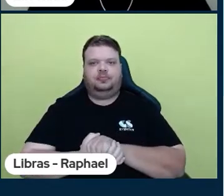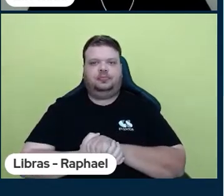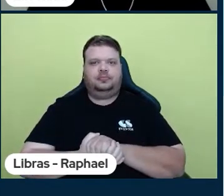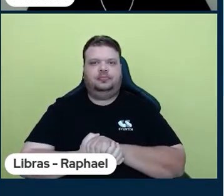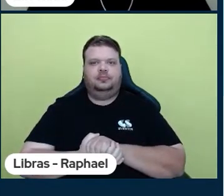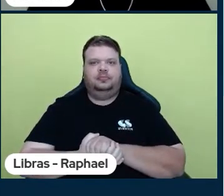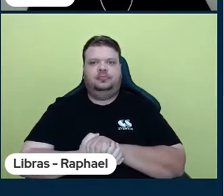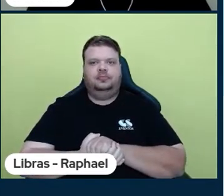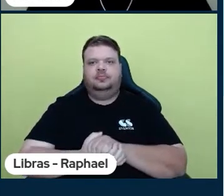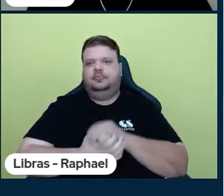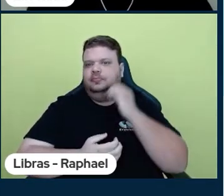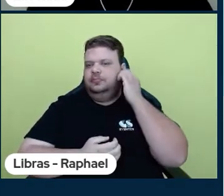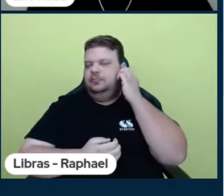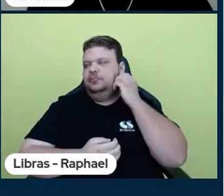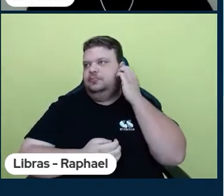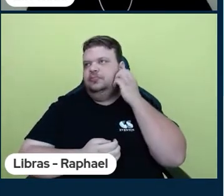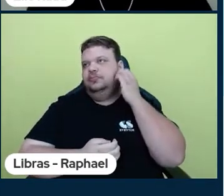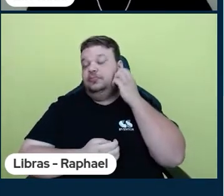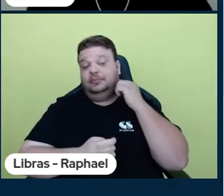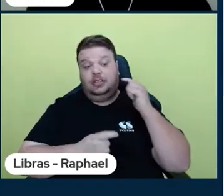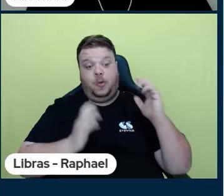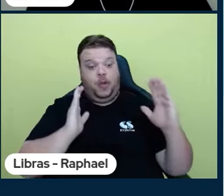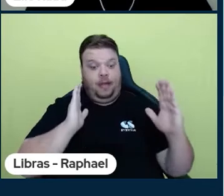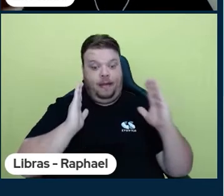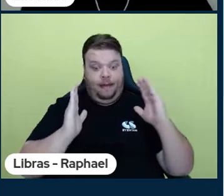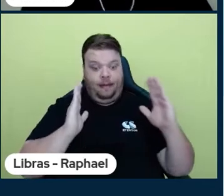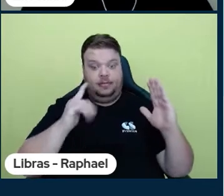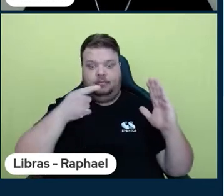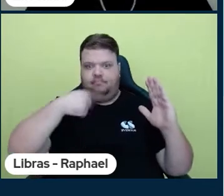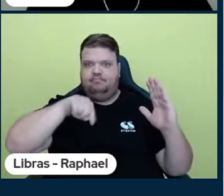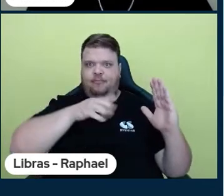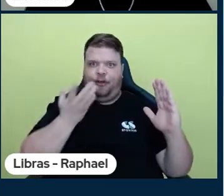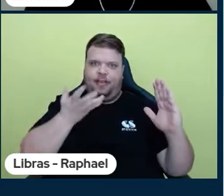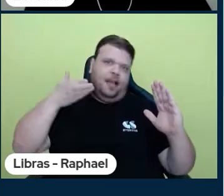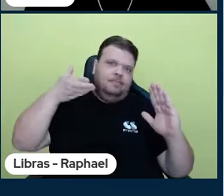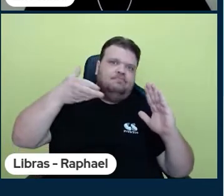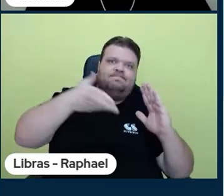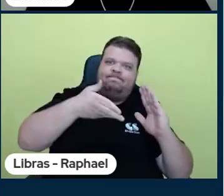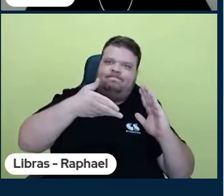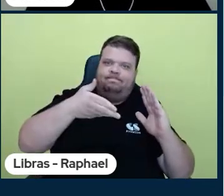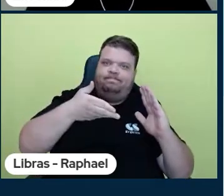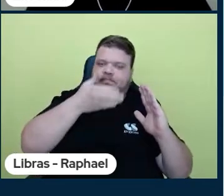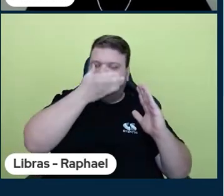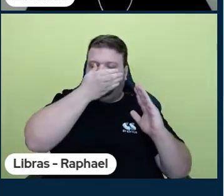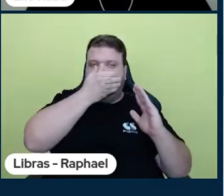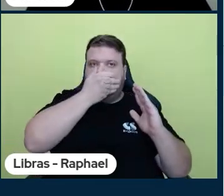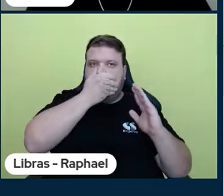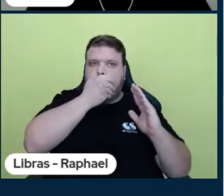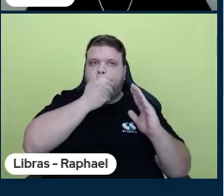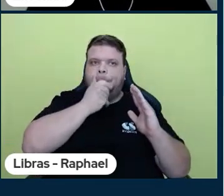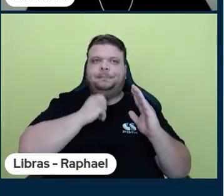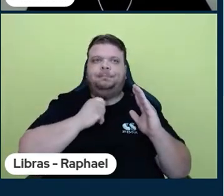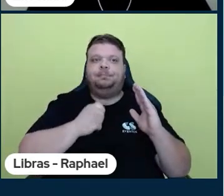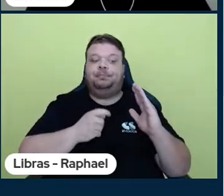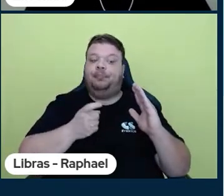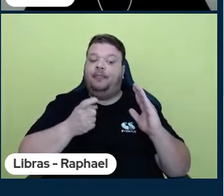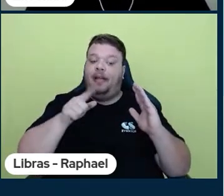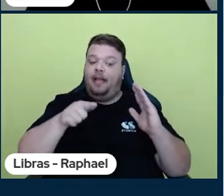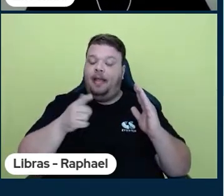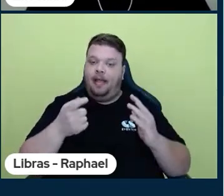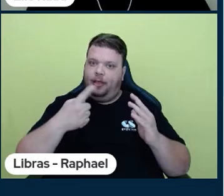our website. Now, the path might be different. So instead of